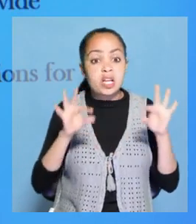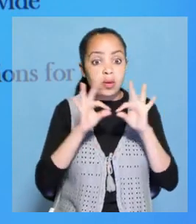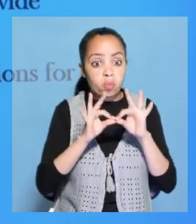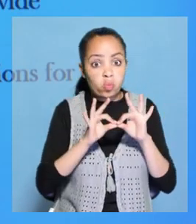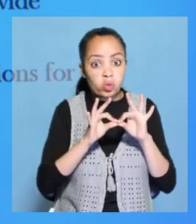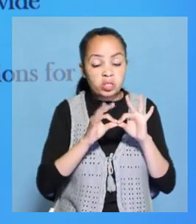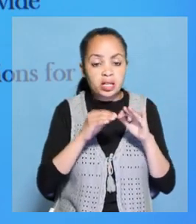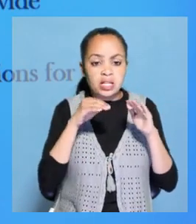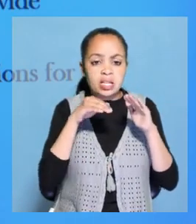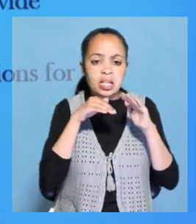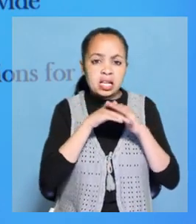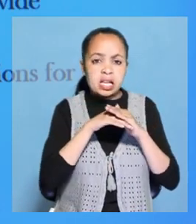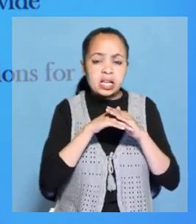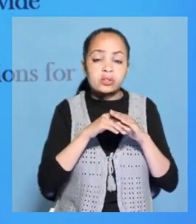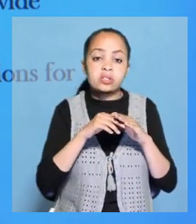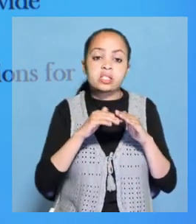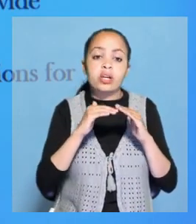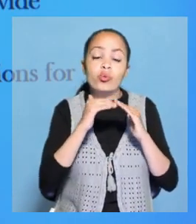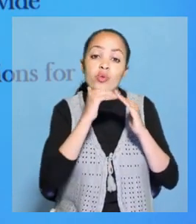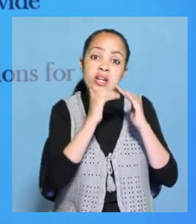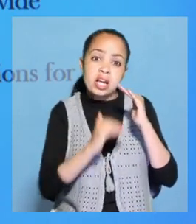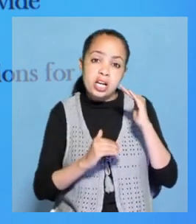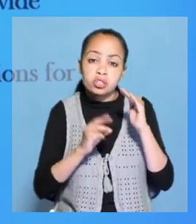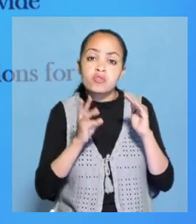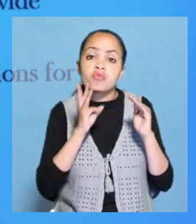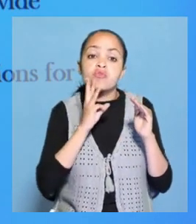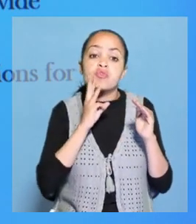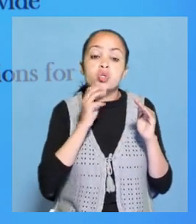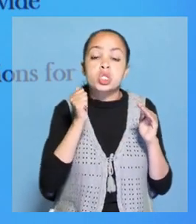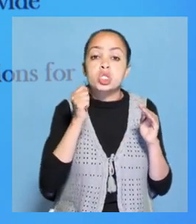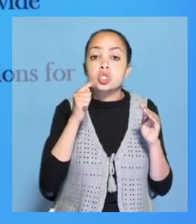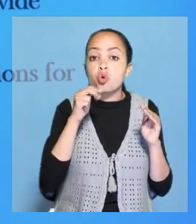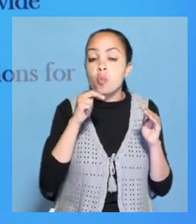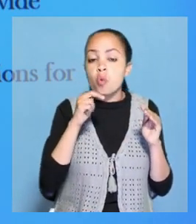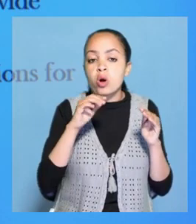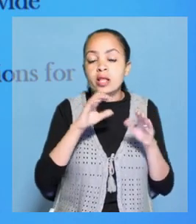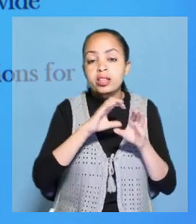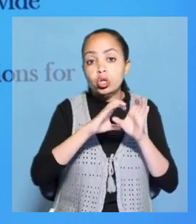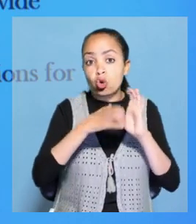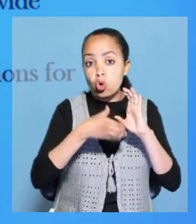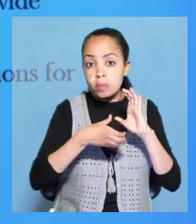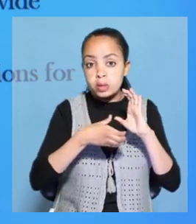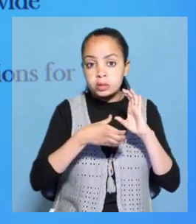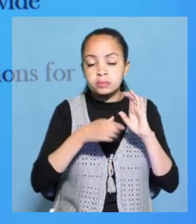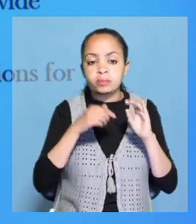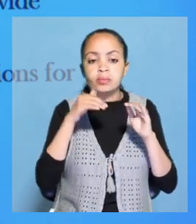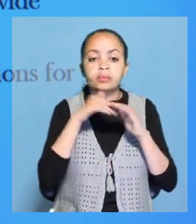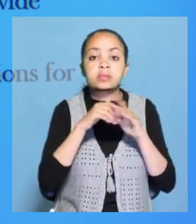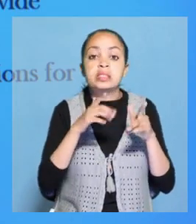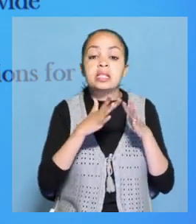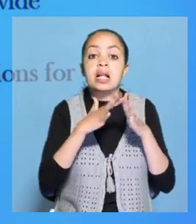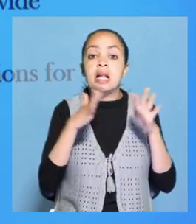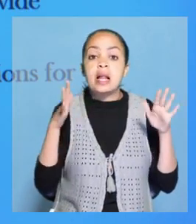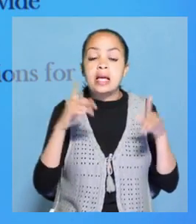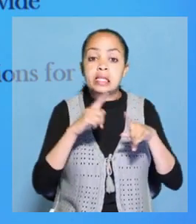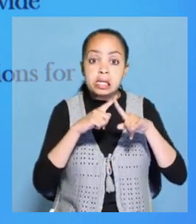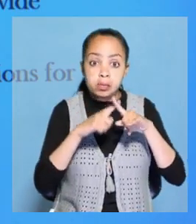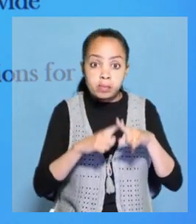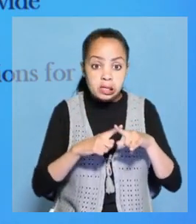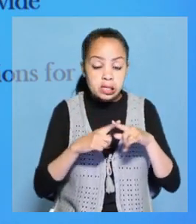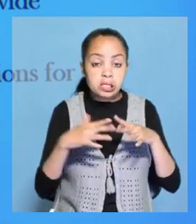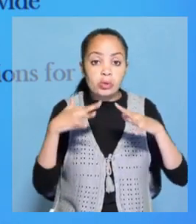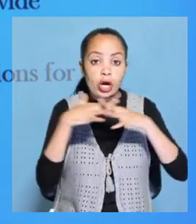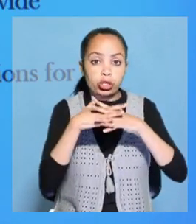important in later reduction reaction in fluid stroma of chloroplasts, a light-independent